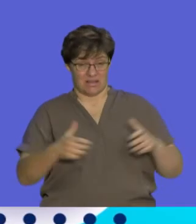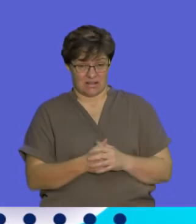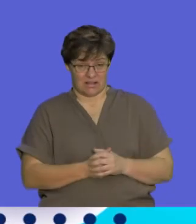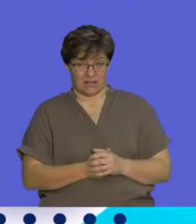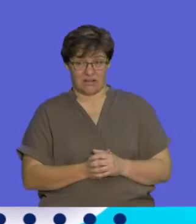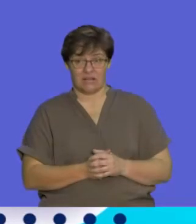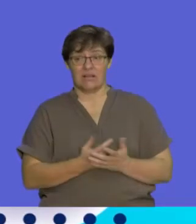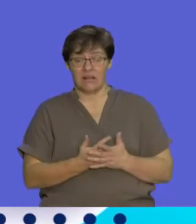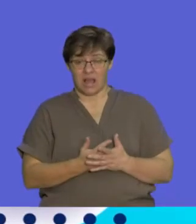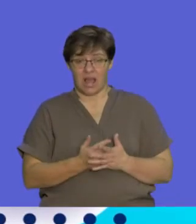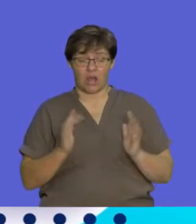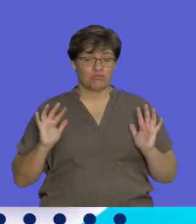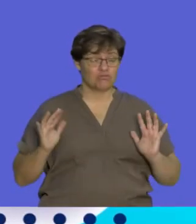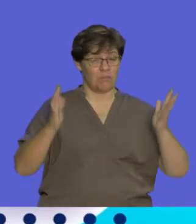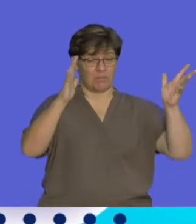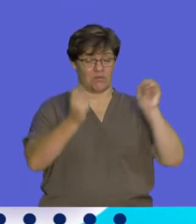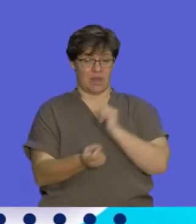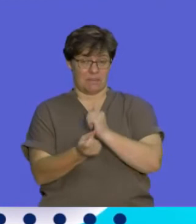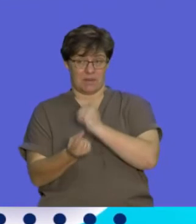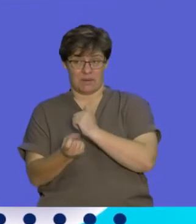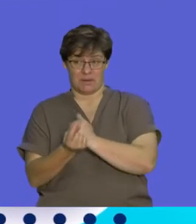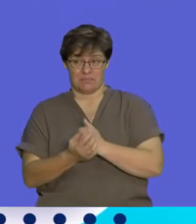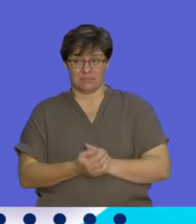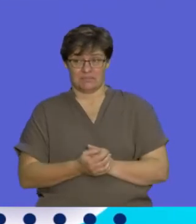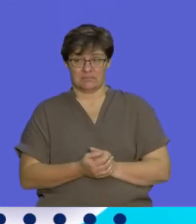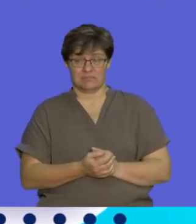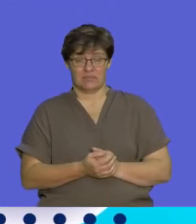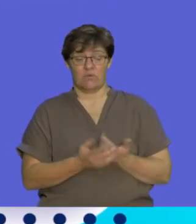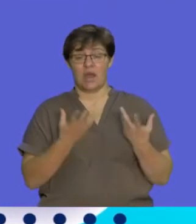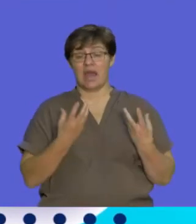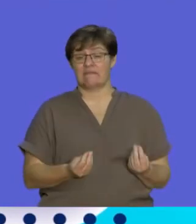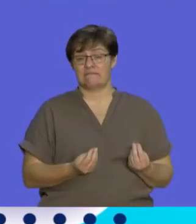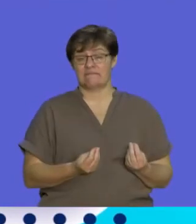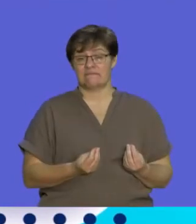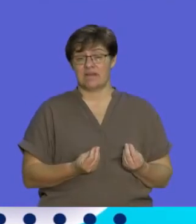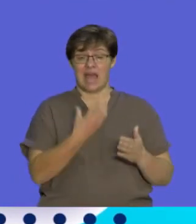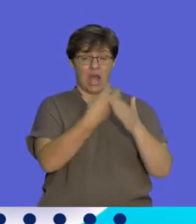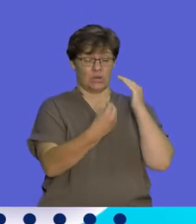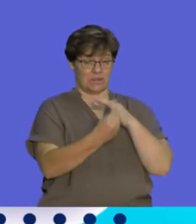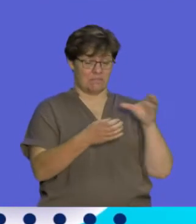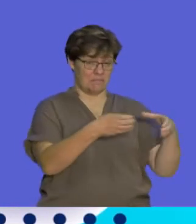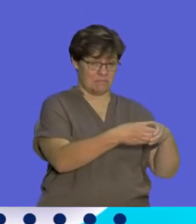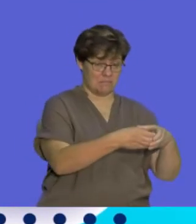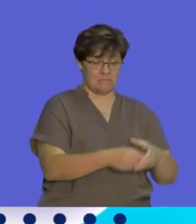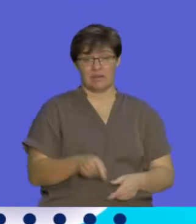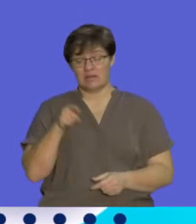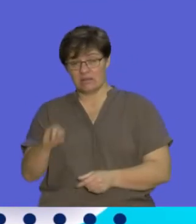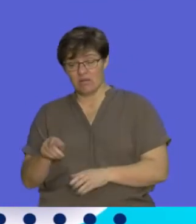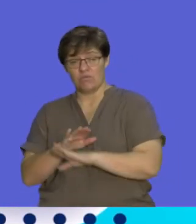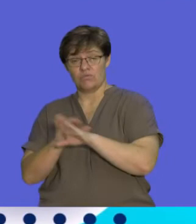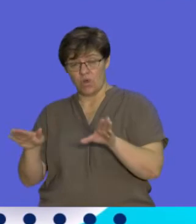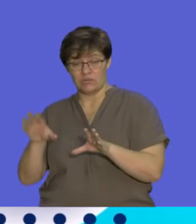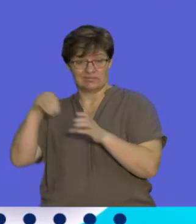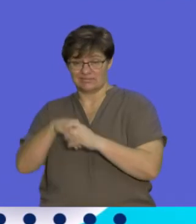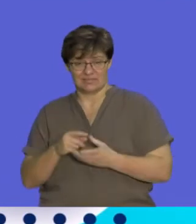complementary events. When we have a set of outcomes and a set that is not in that, we